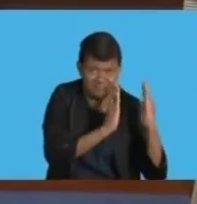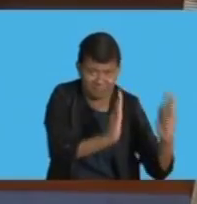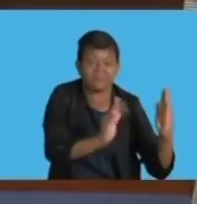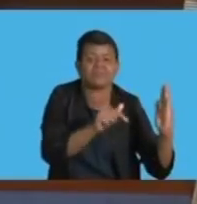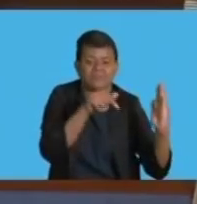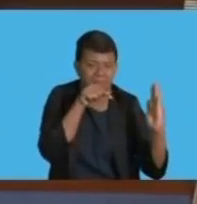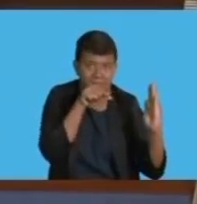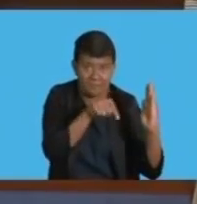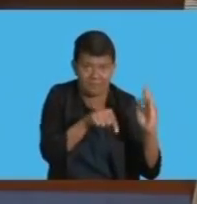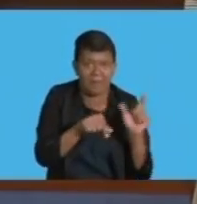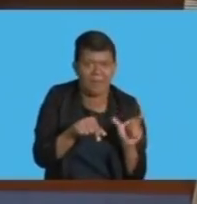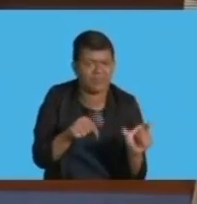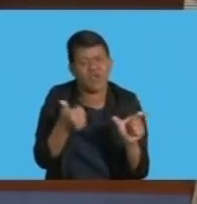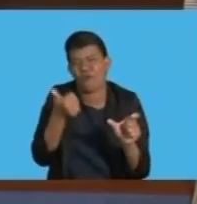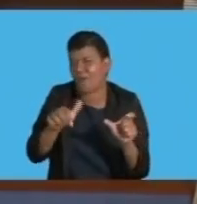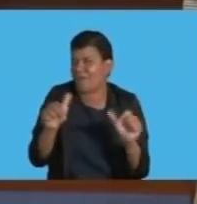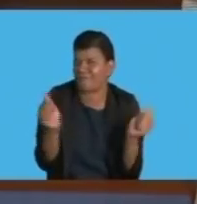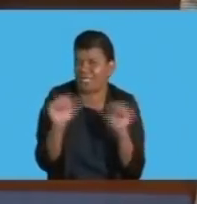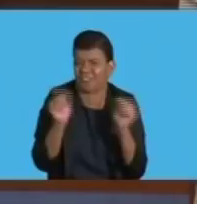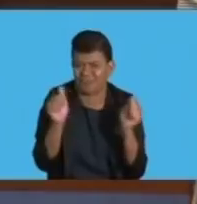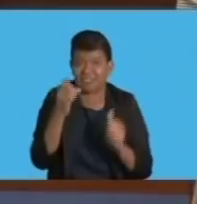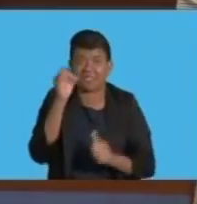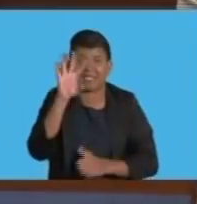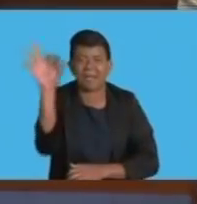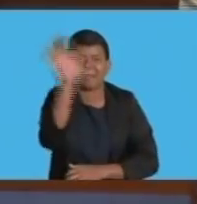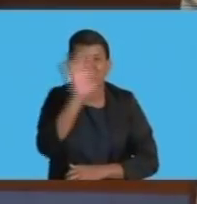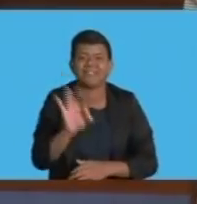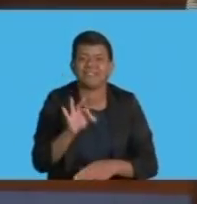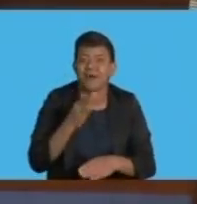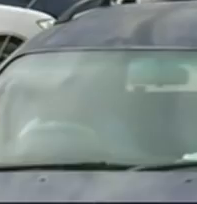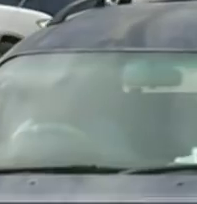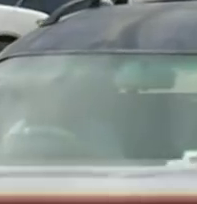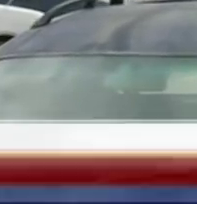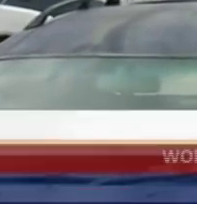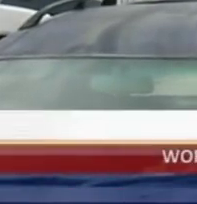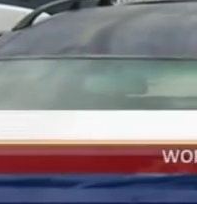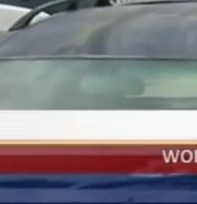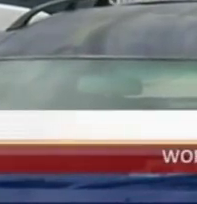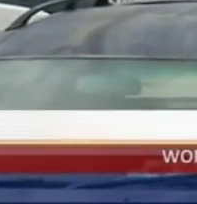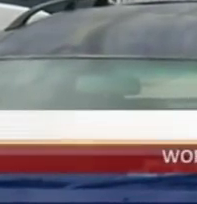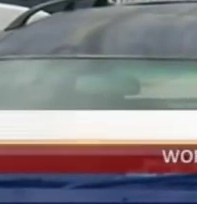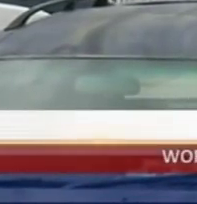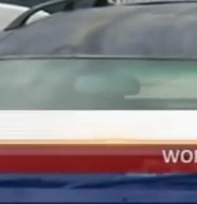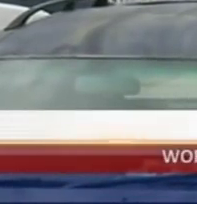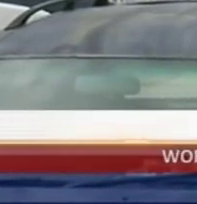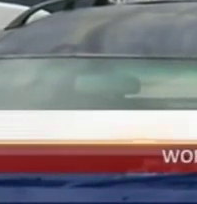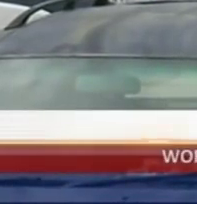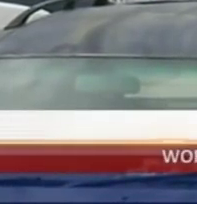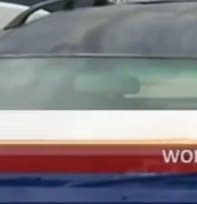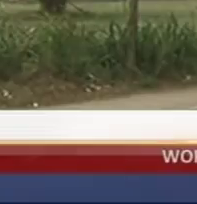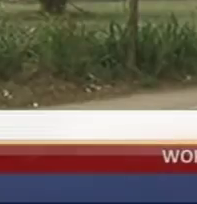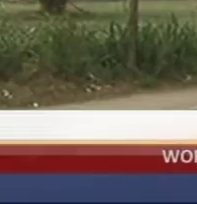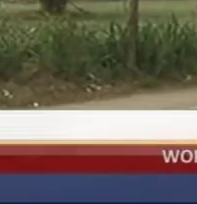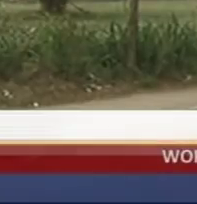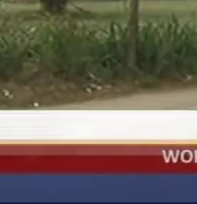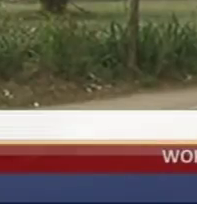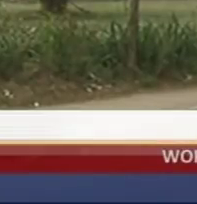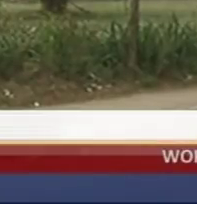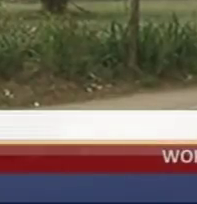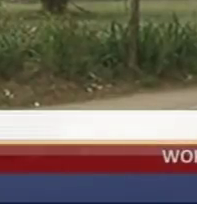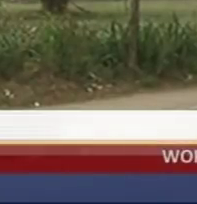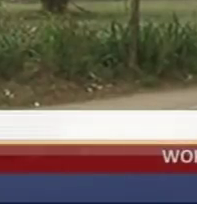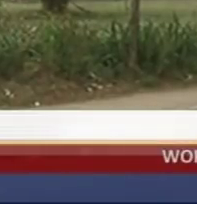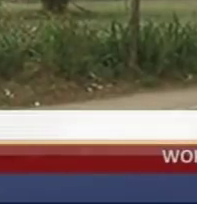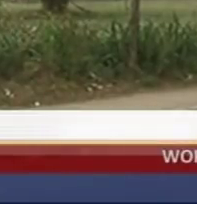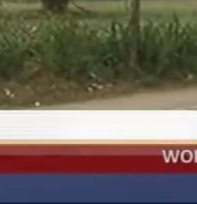10% still left to be finished. And we believe this will be done by August. Health Minister Dr. Ifremi Wagnambete says a